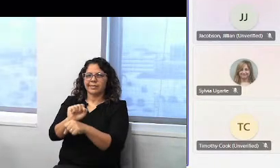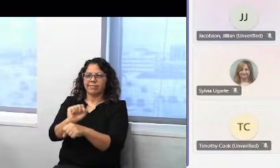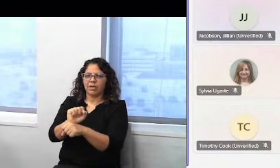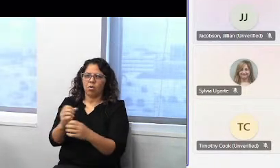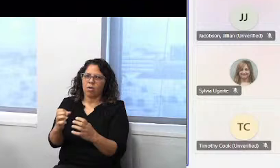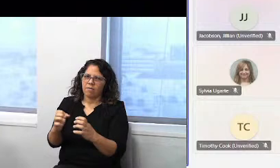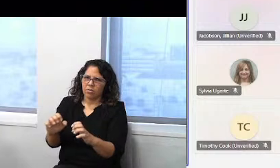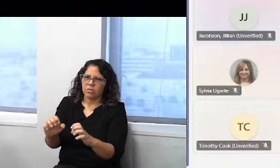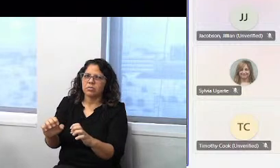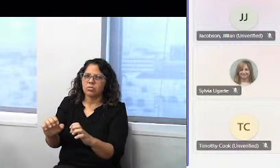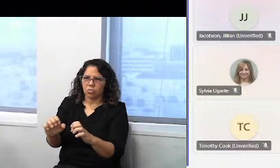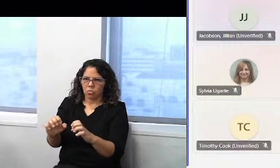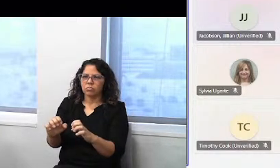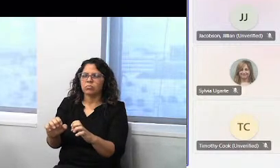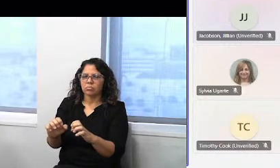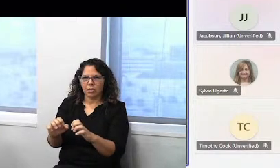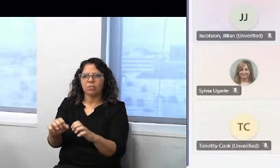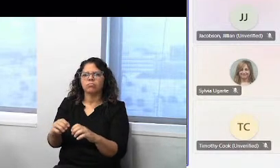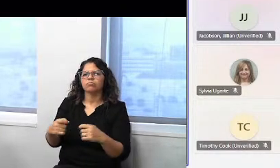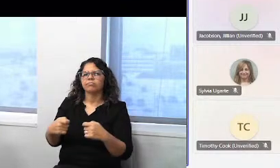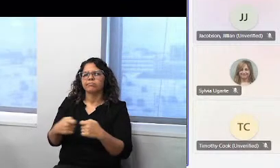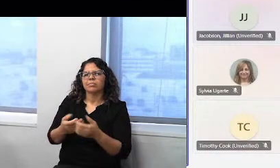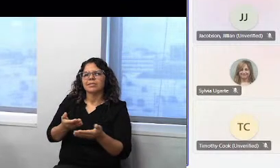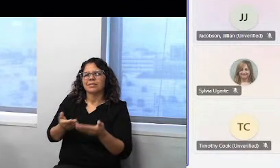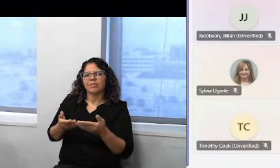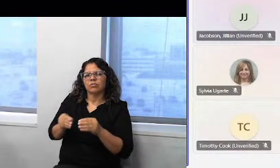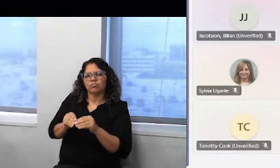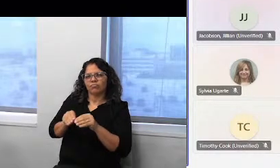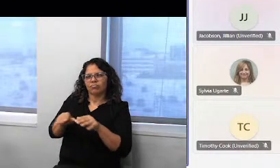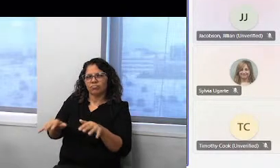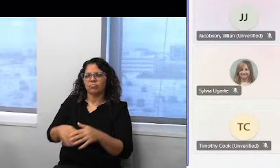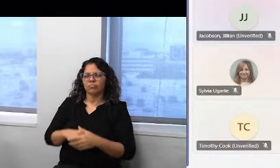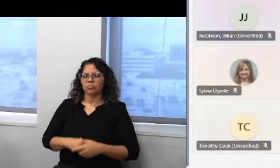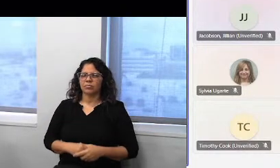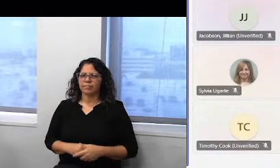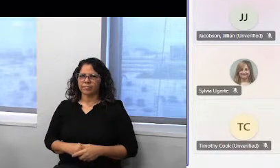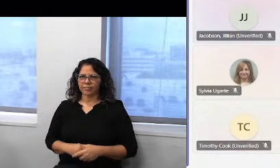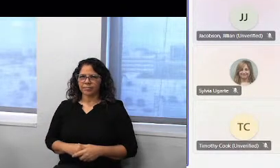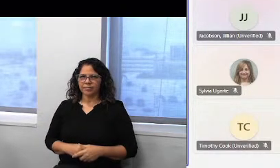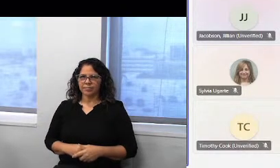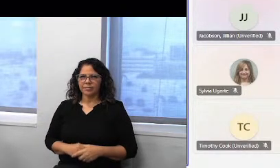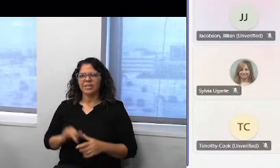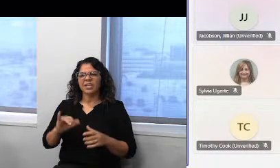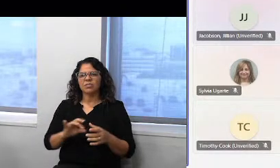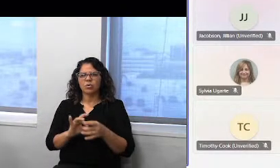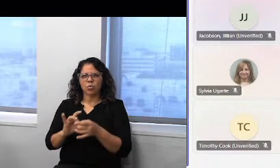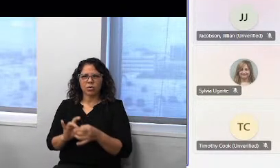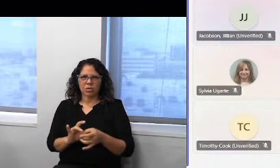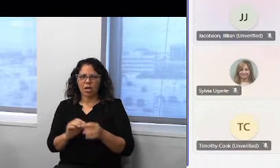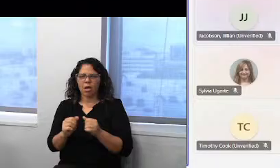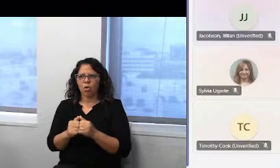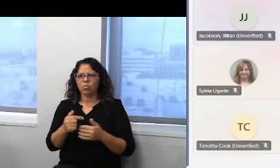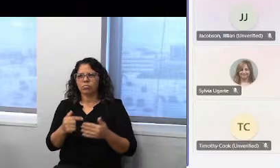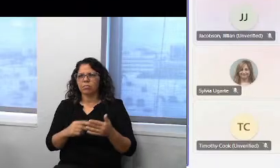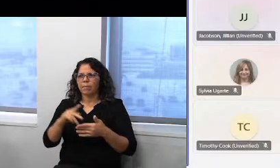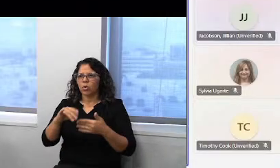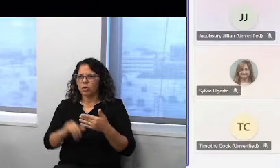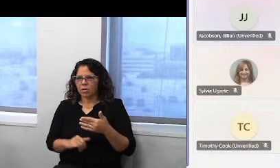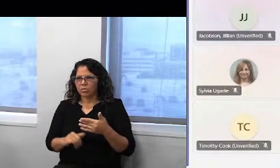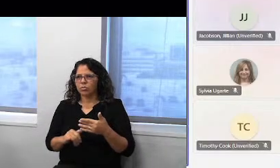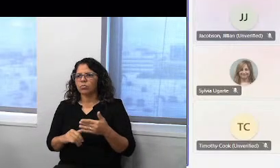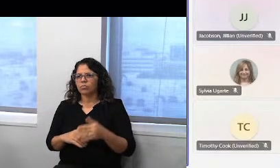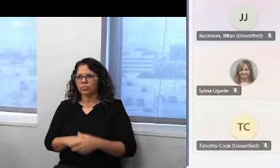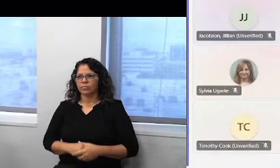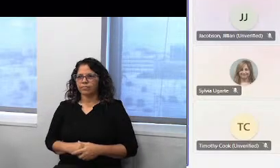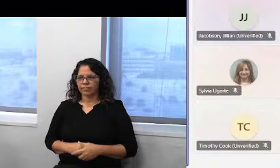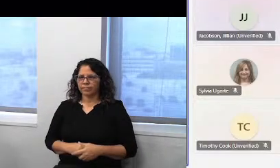the service upgrades that we have. And that is coordinated with the different projects in my organization. But are those challenges